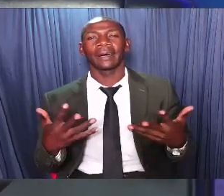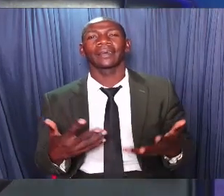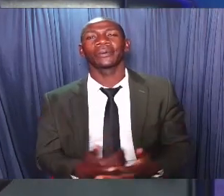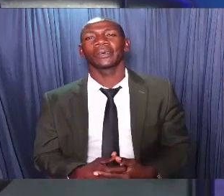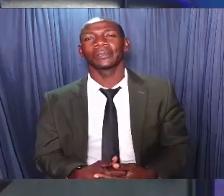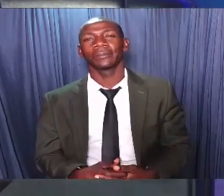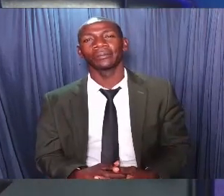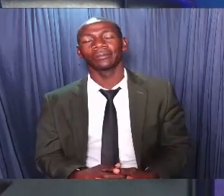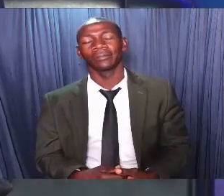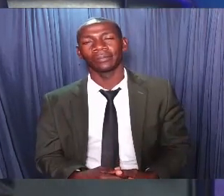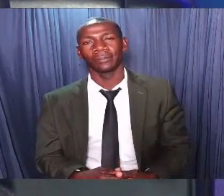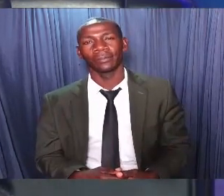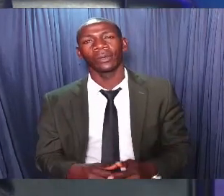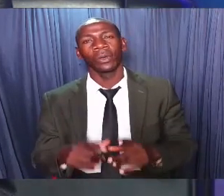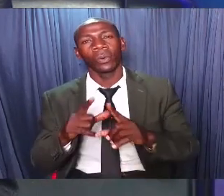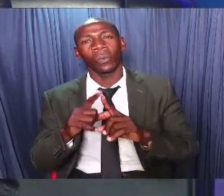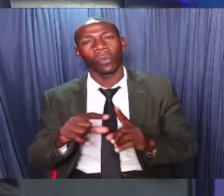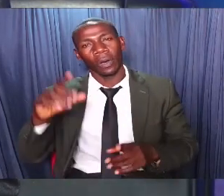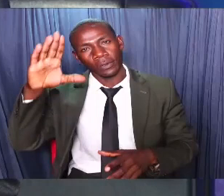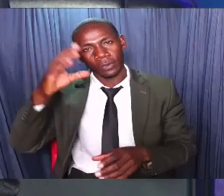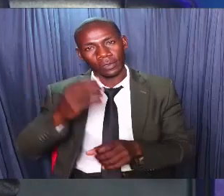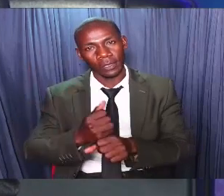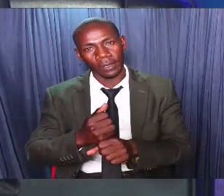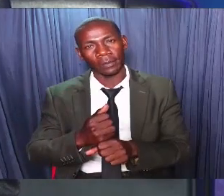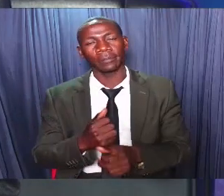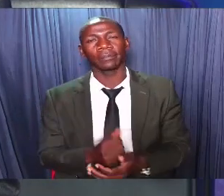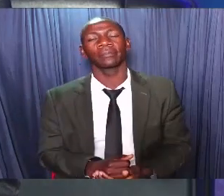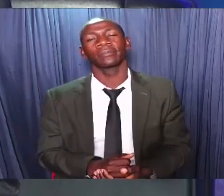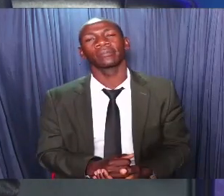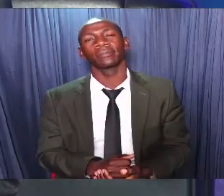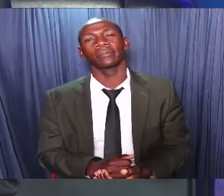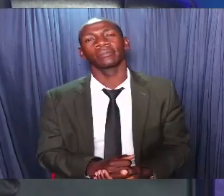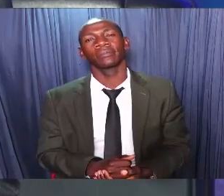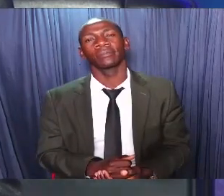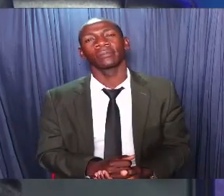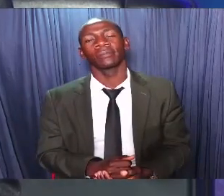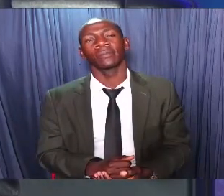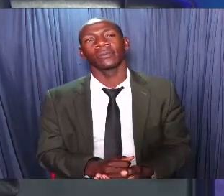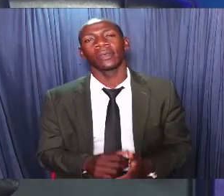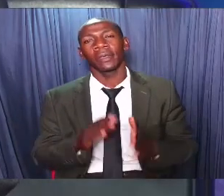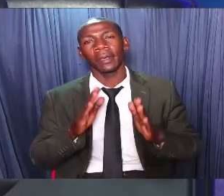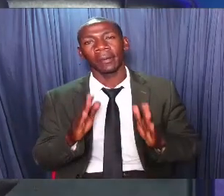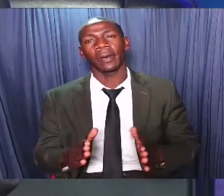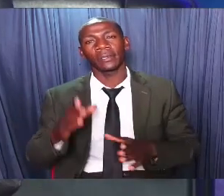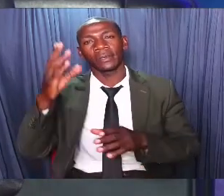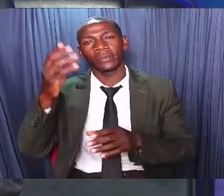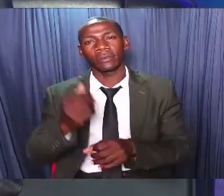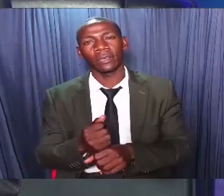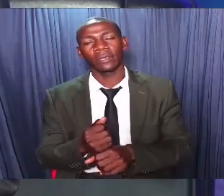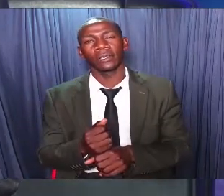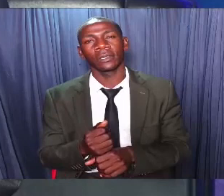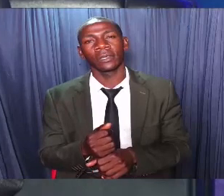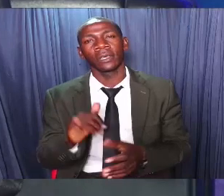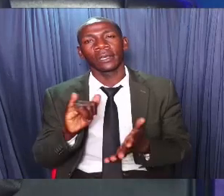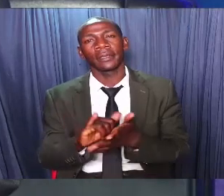Hallelujah. Hallelujah. Neno kusadiki. The word trusting. Mtu yule akalisadiki. This man trusted. Ile